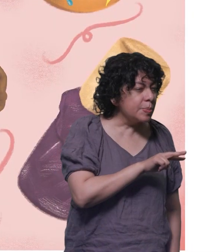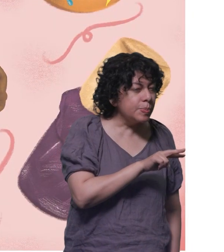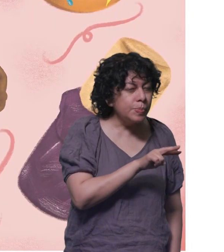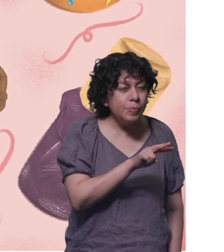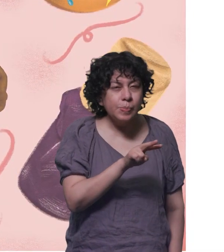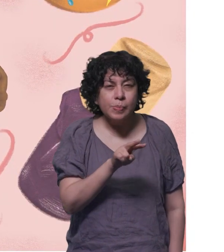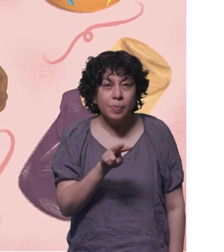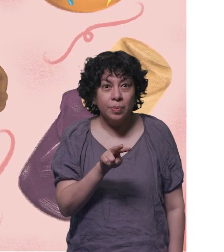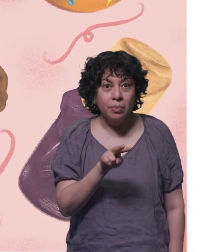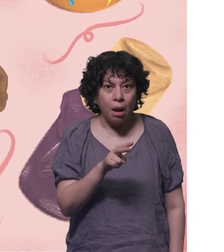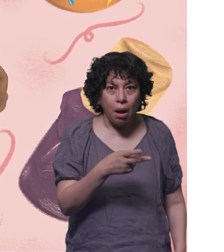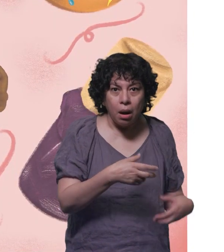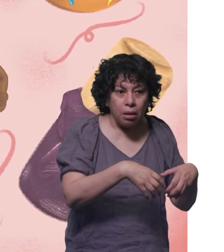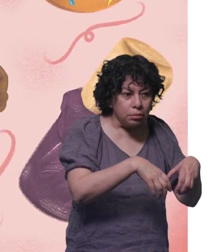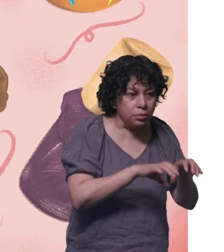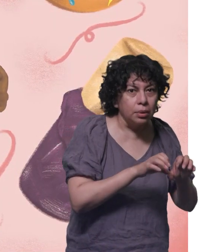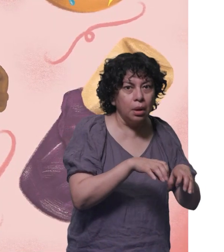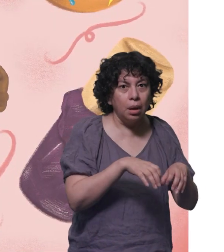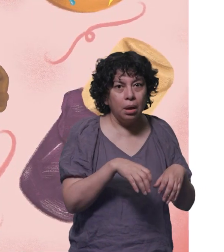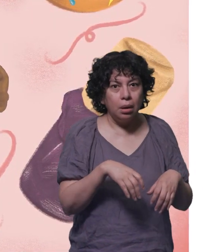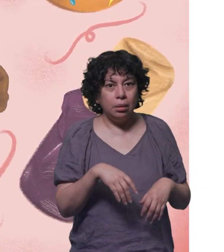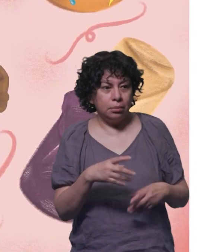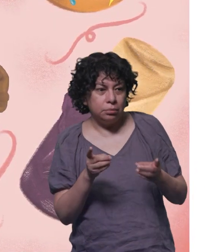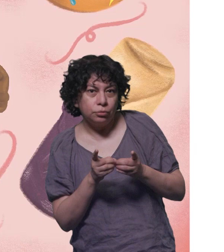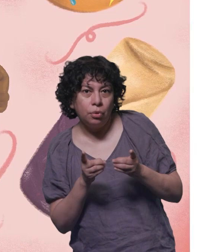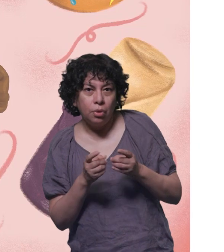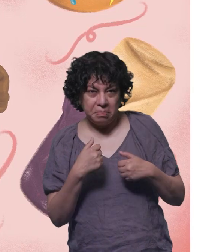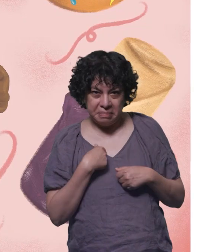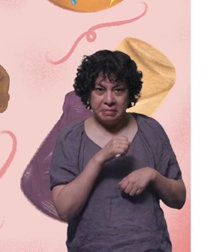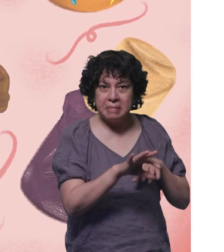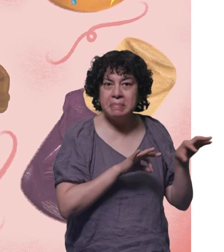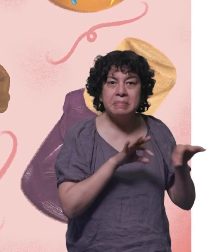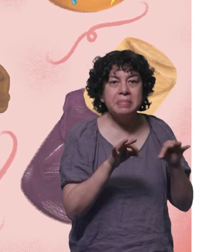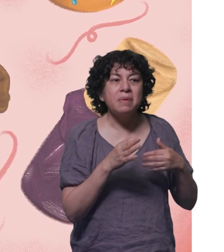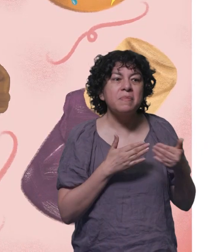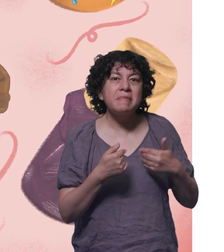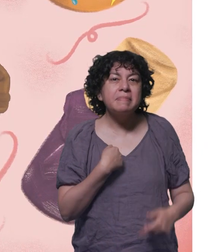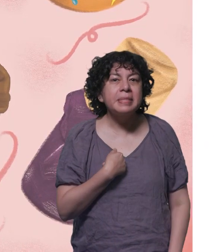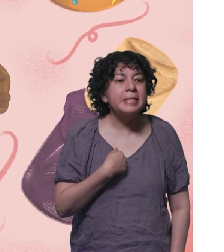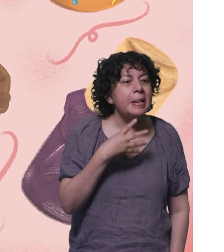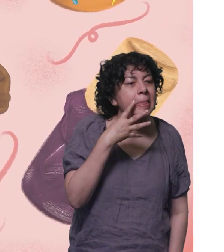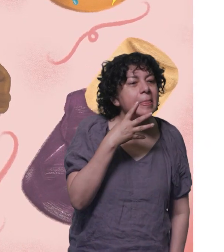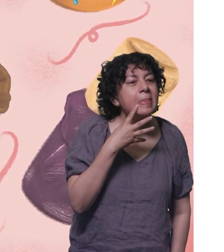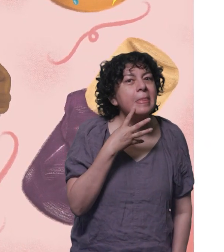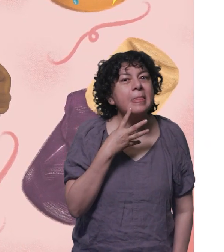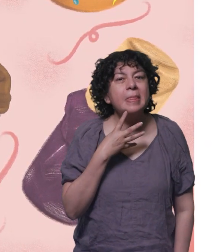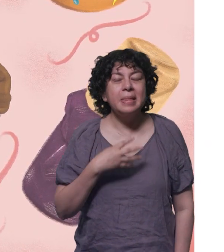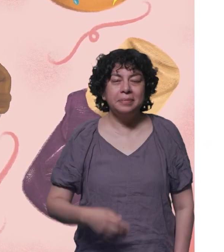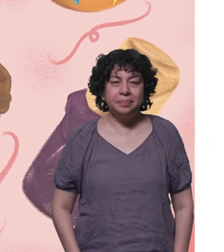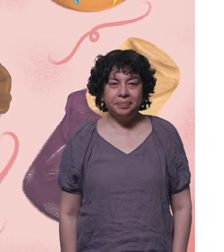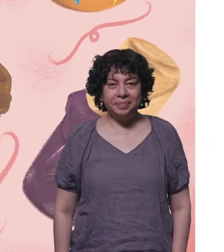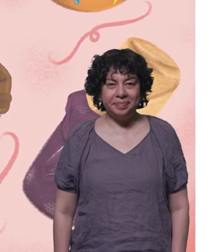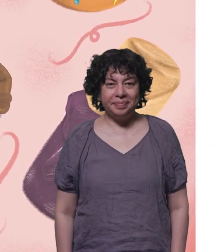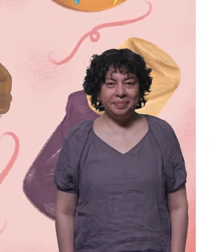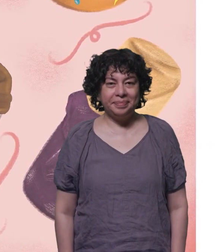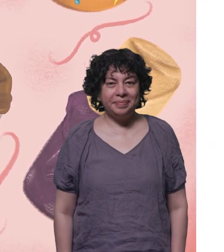my car window, I can buy burritos, pastries, anything my tummy desires.